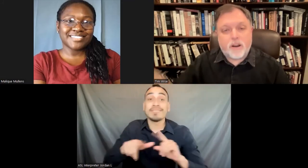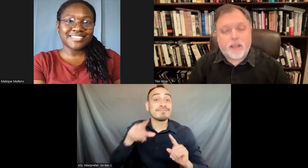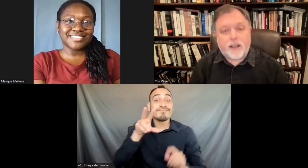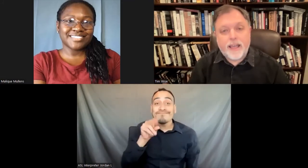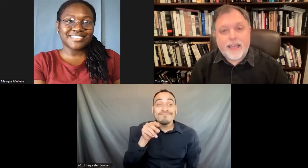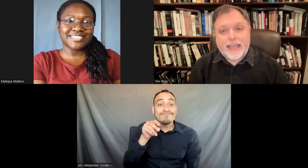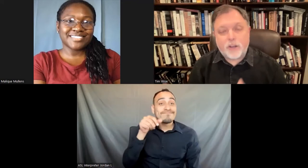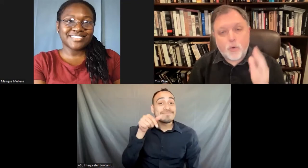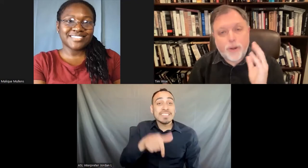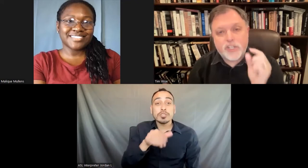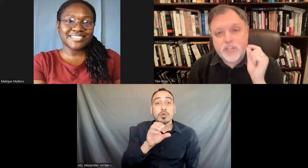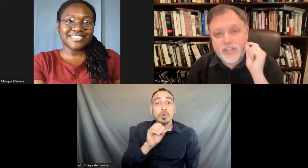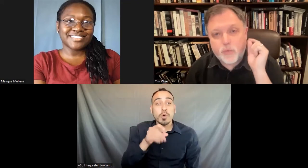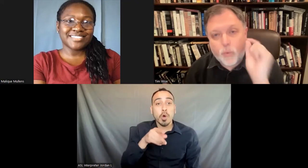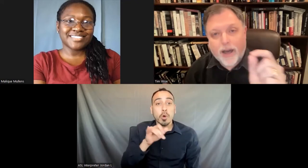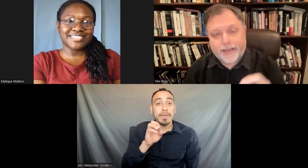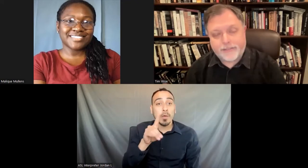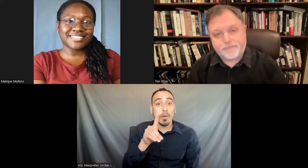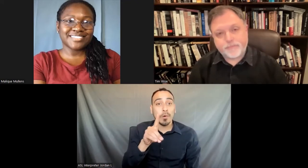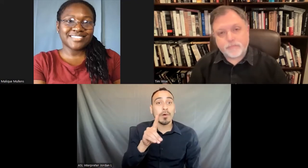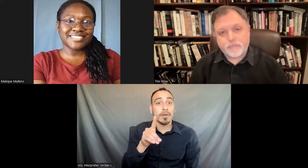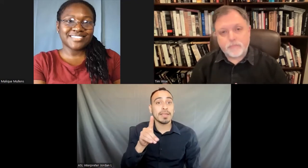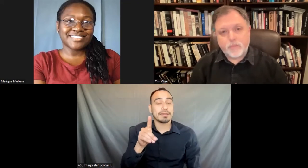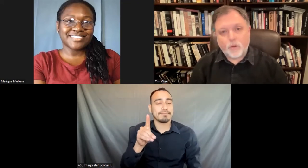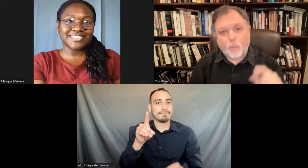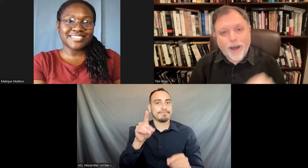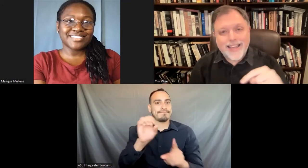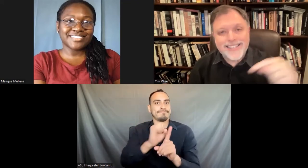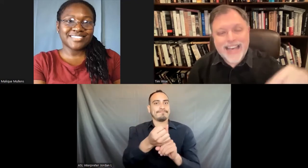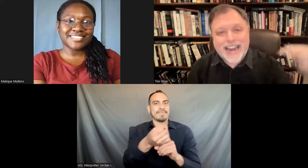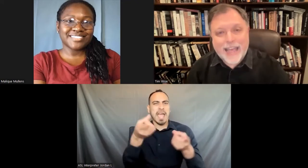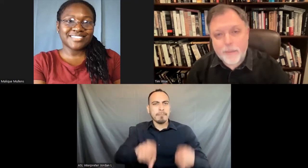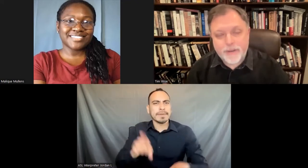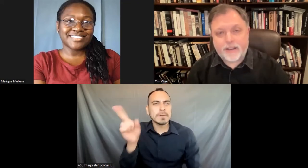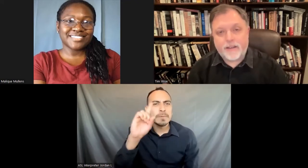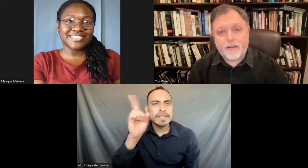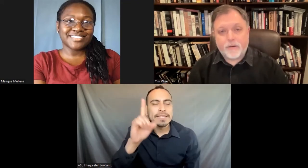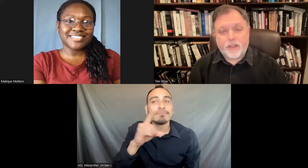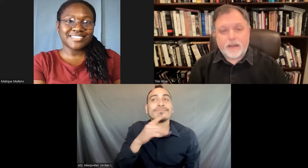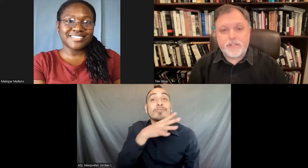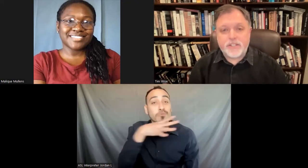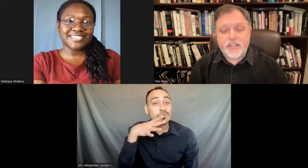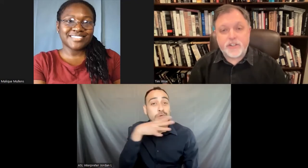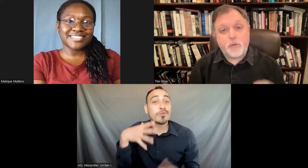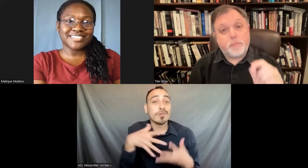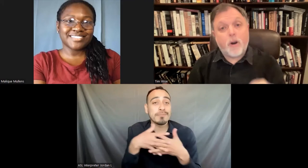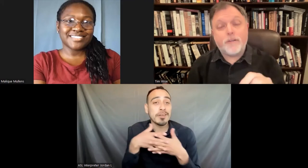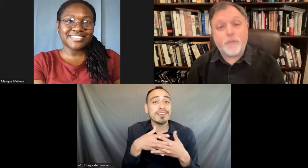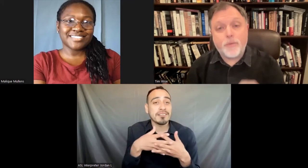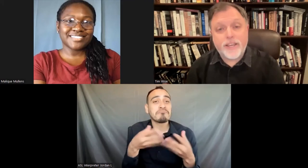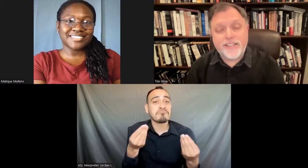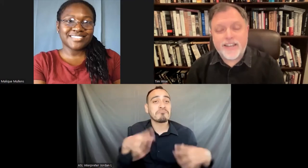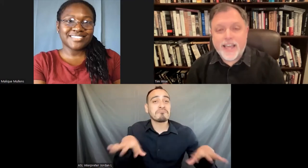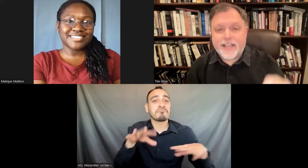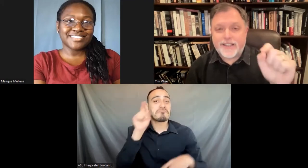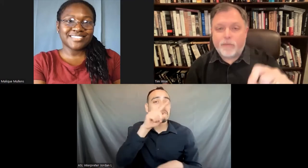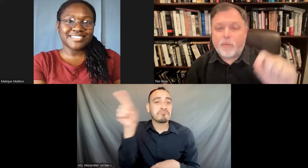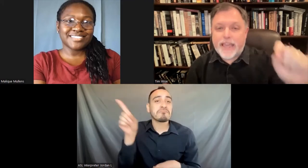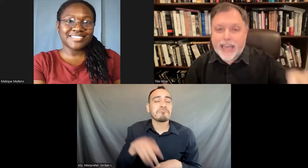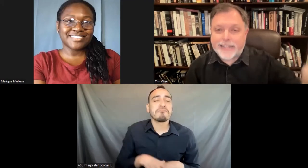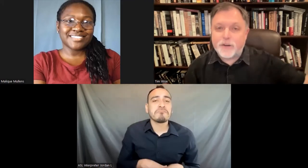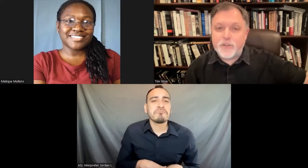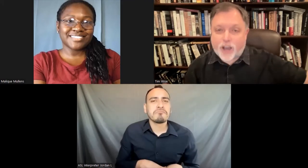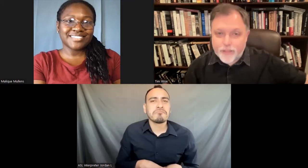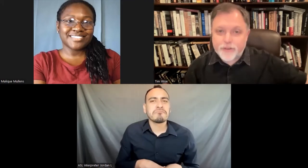rural America. And the question is why? Why is that happening? Well, I would suggest to you part of the reason is that